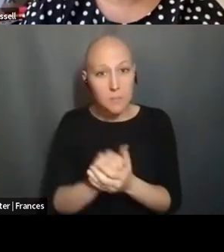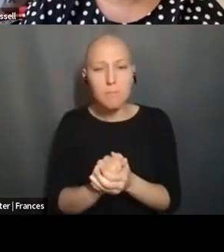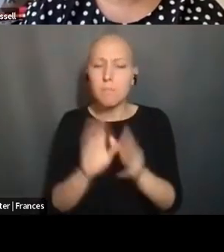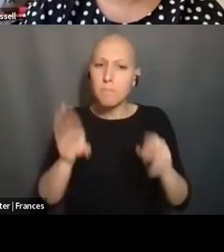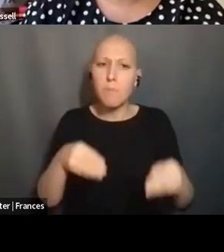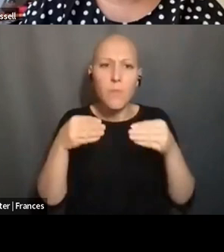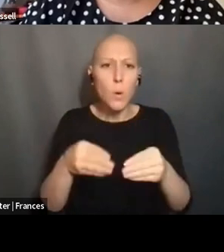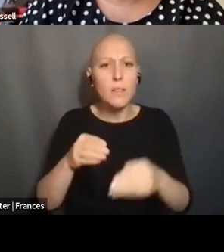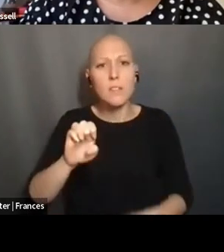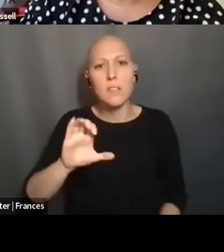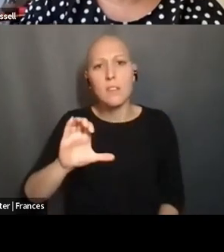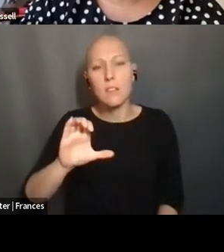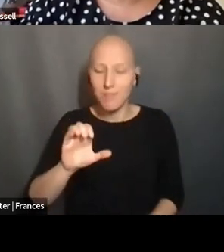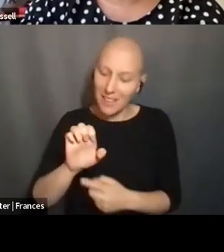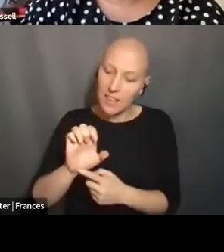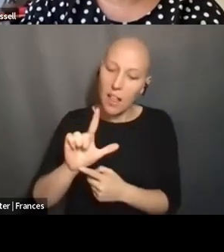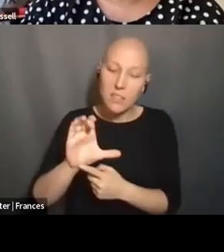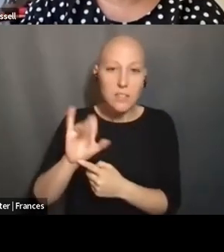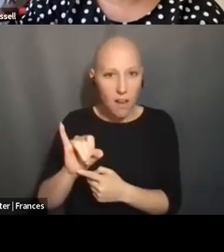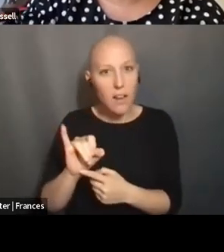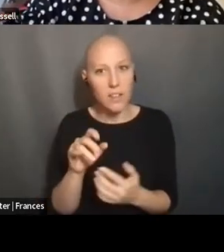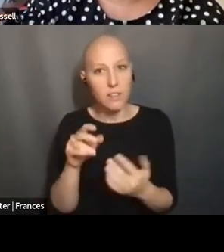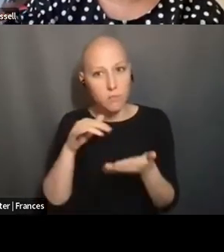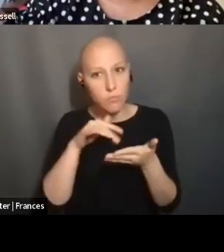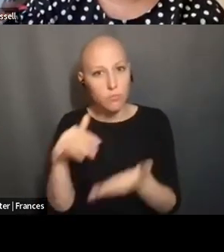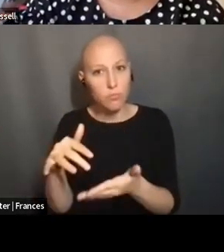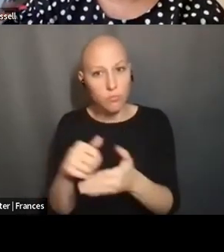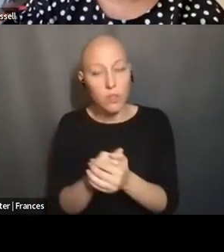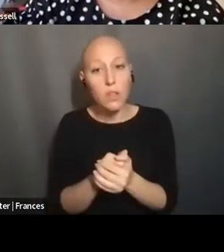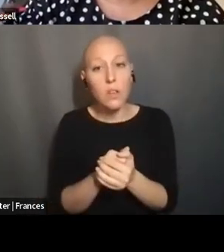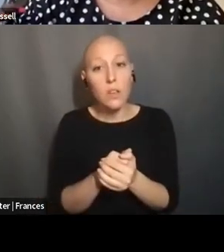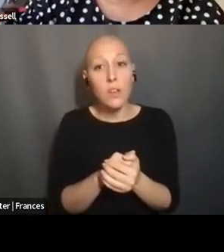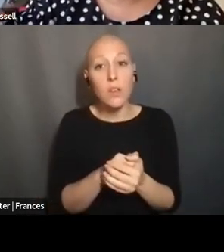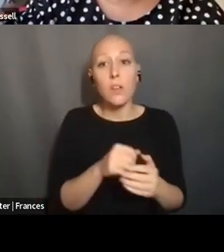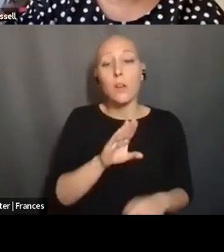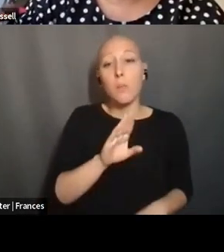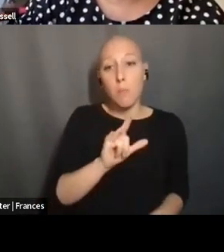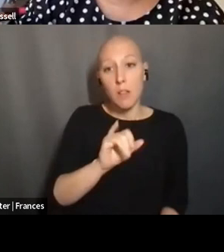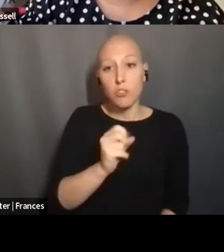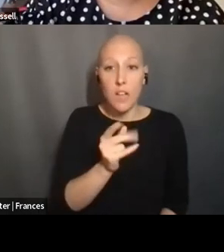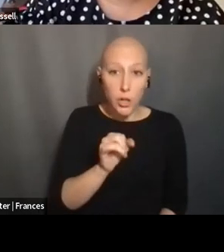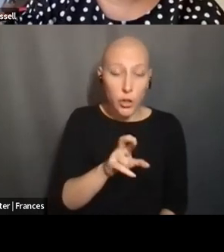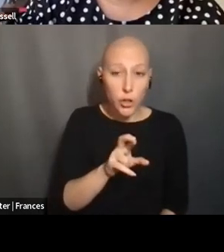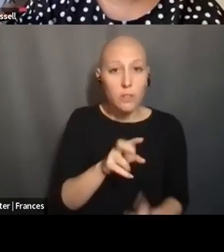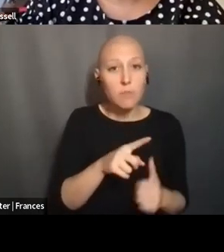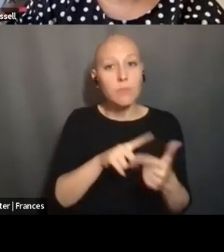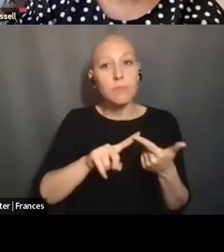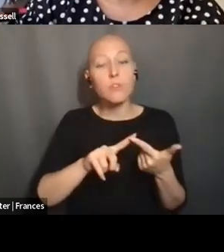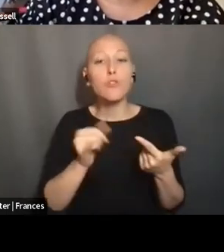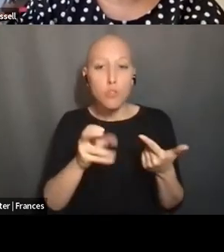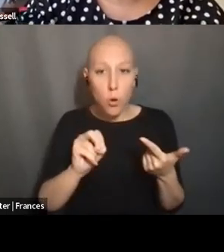early projects on eugenics by historians Bill Schneider and Howard Markle to Joan